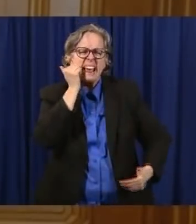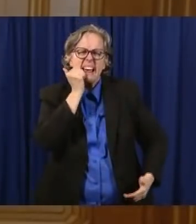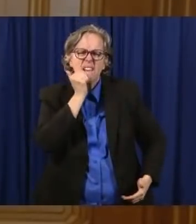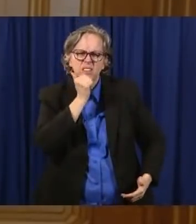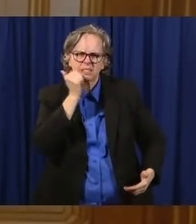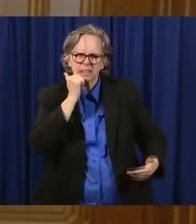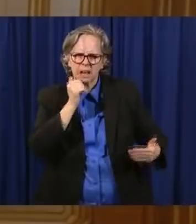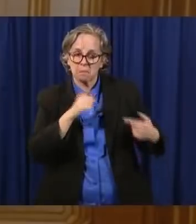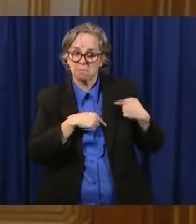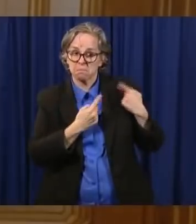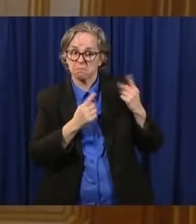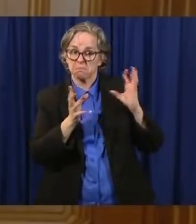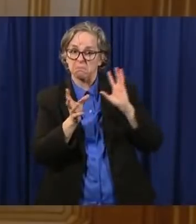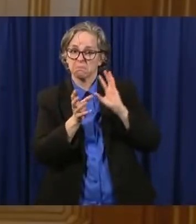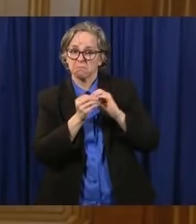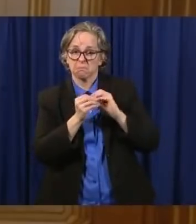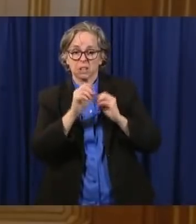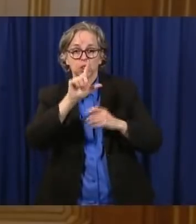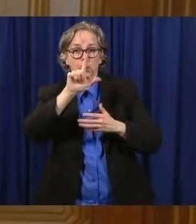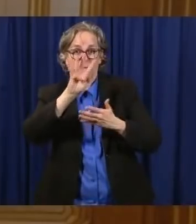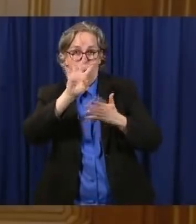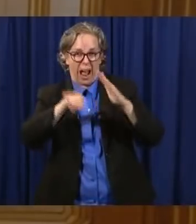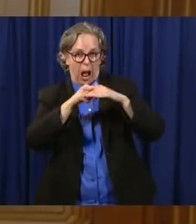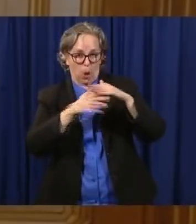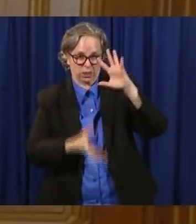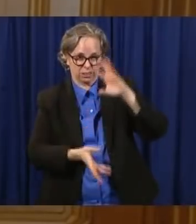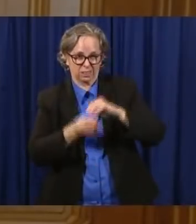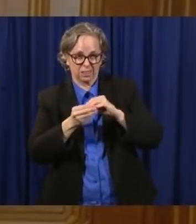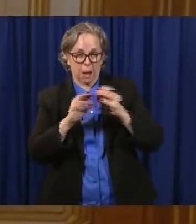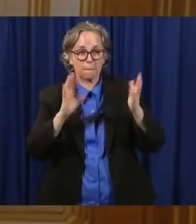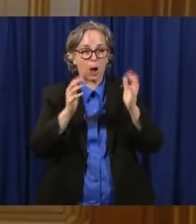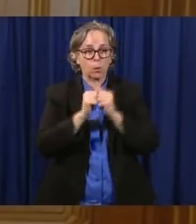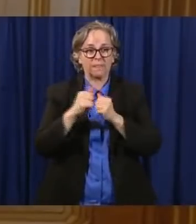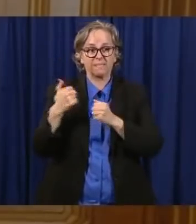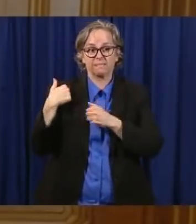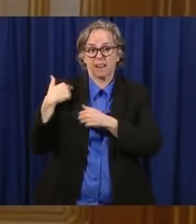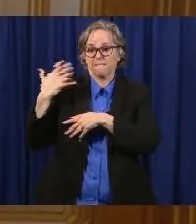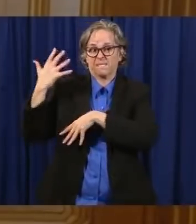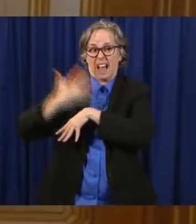5-day average. And based upon that, we see that it is